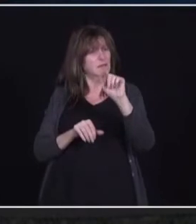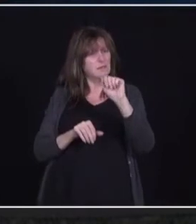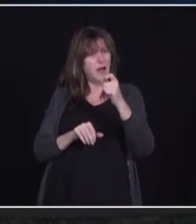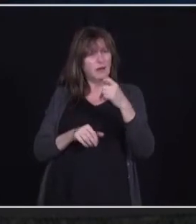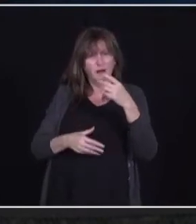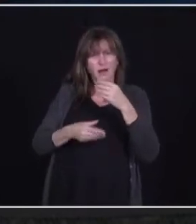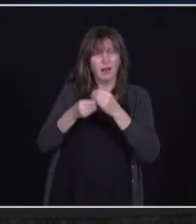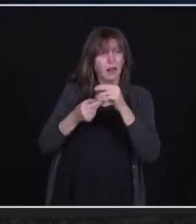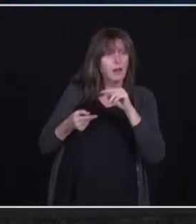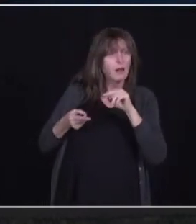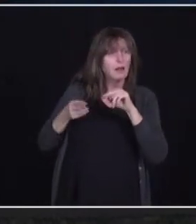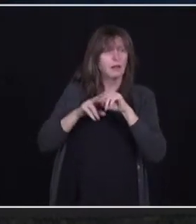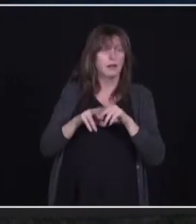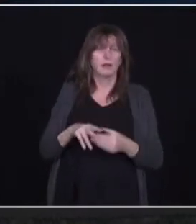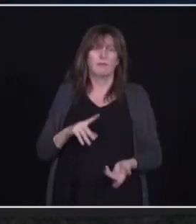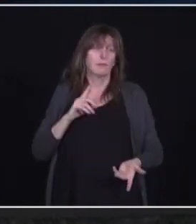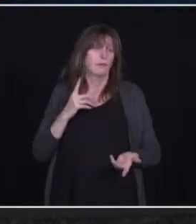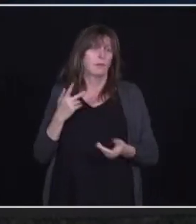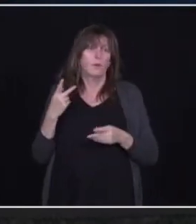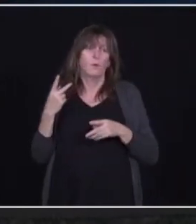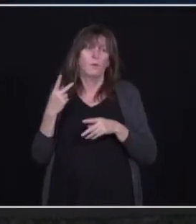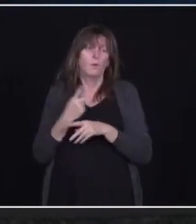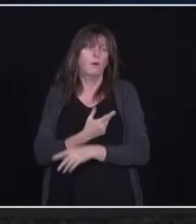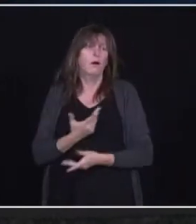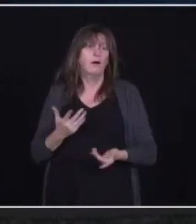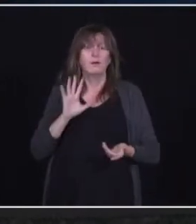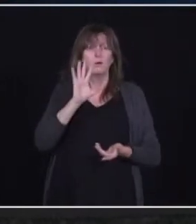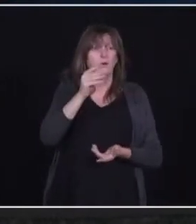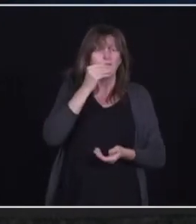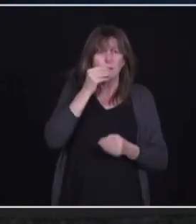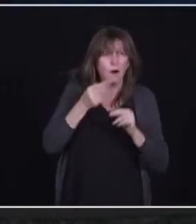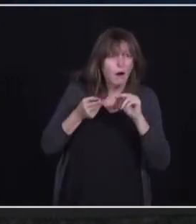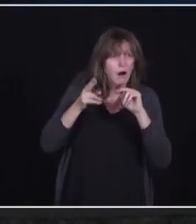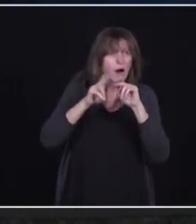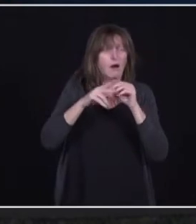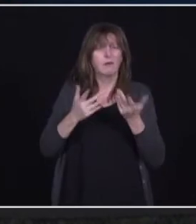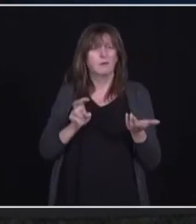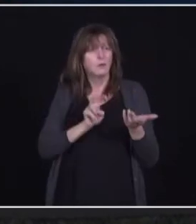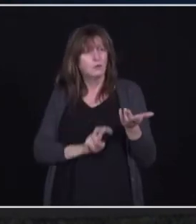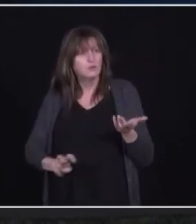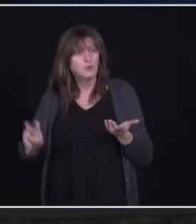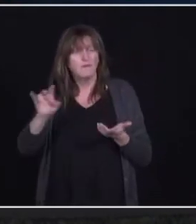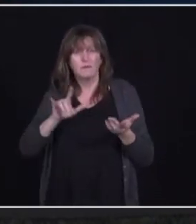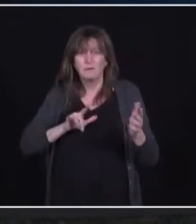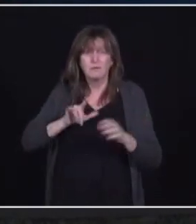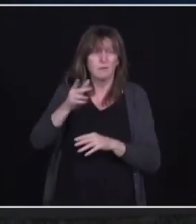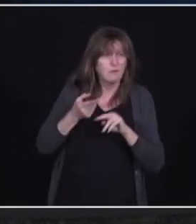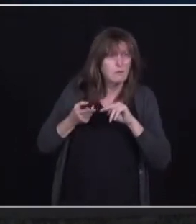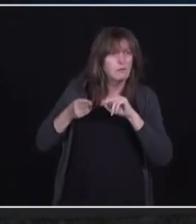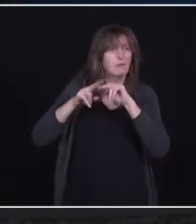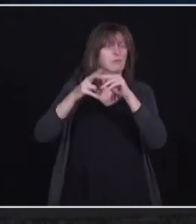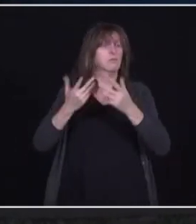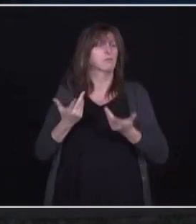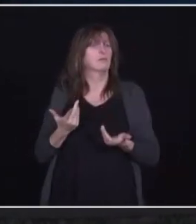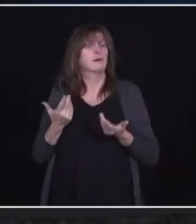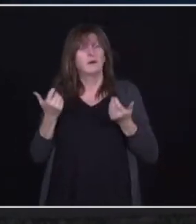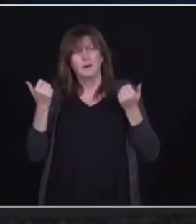It's going to increase the cost of your groceries. It's going to increase the cost of traveling. It's going to increase every good and service you have out